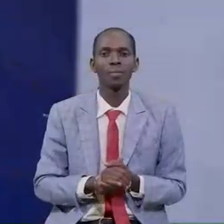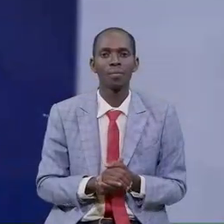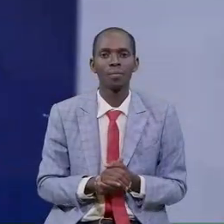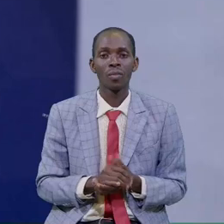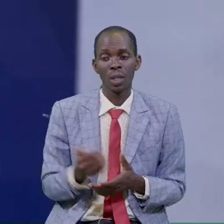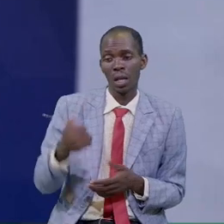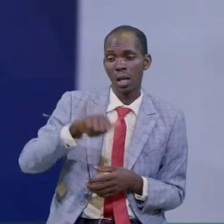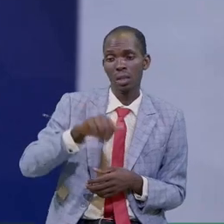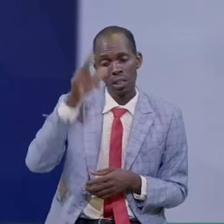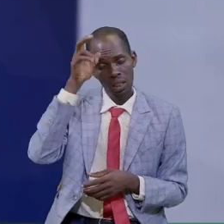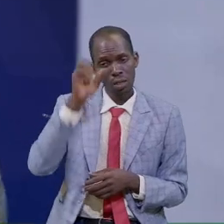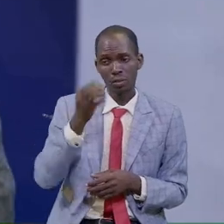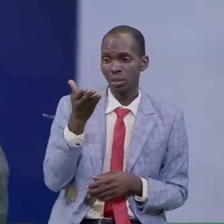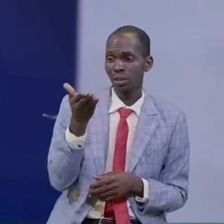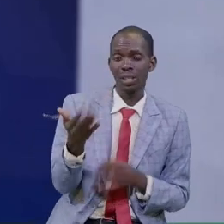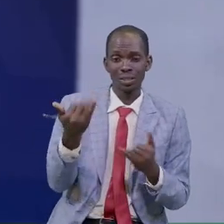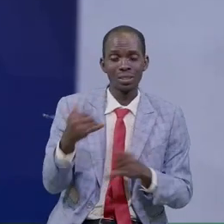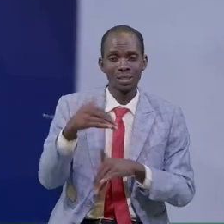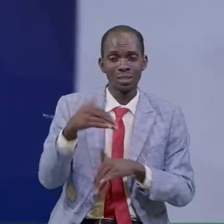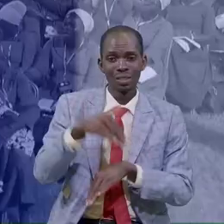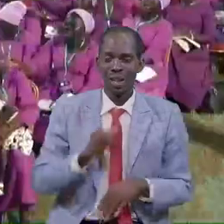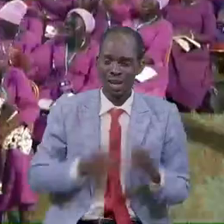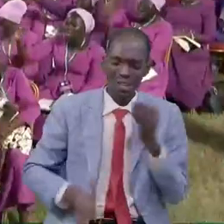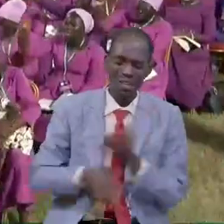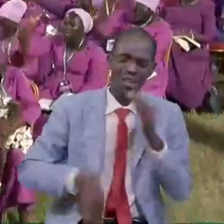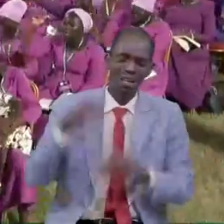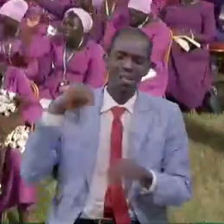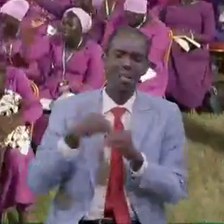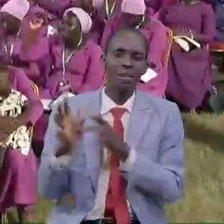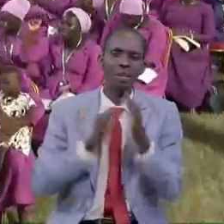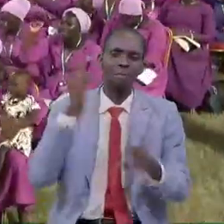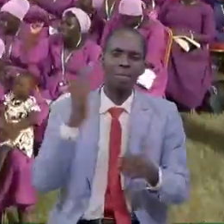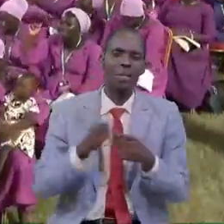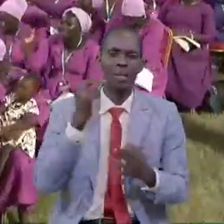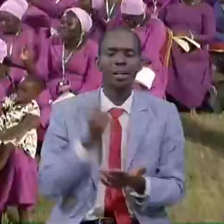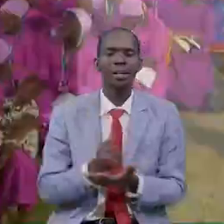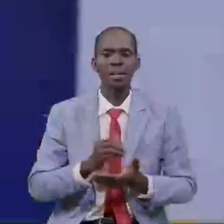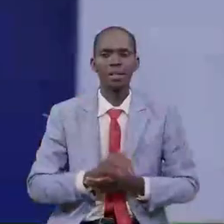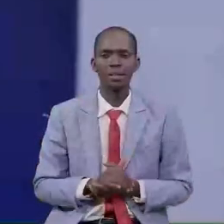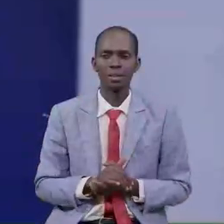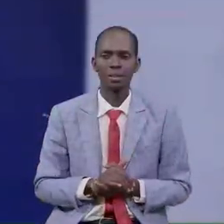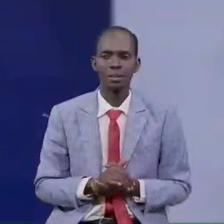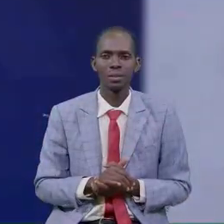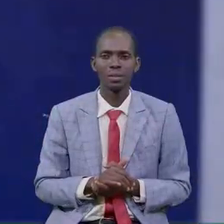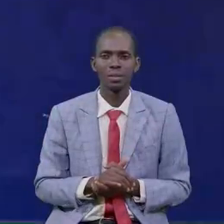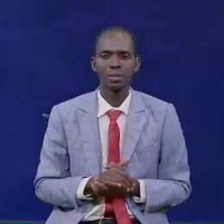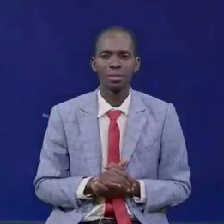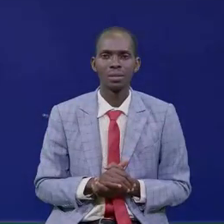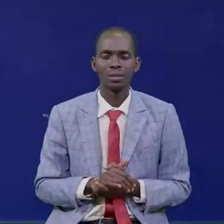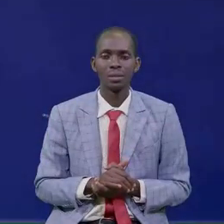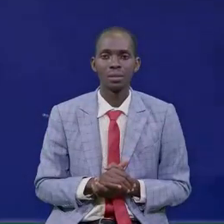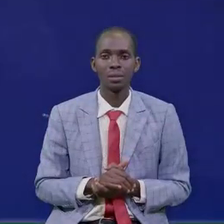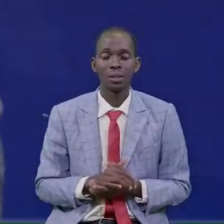there tonight, I cast them out in Jesus' name. Tout démon là ce soir, je le chasse au nom de Jésus-Christ. They shall